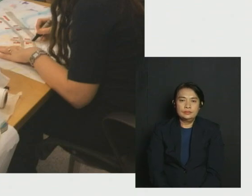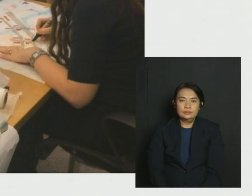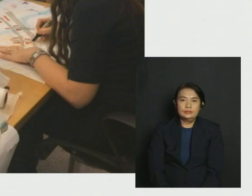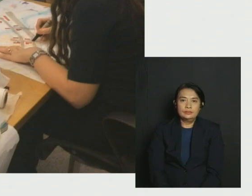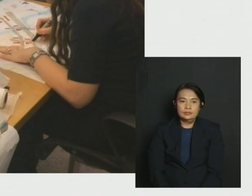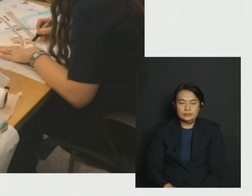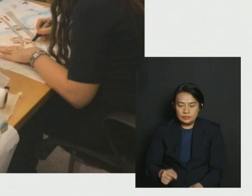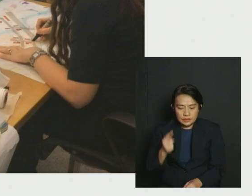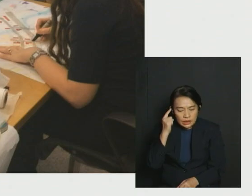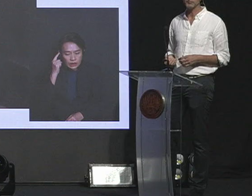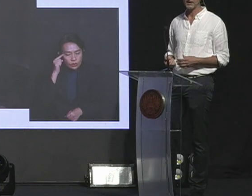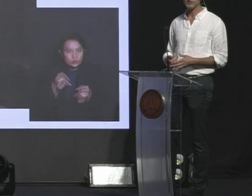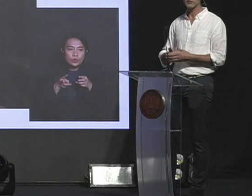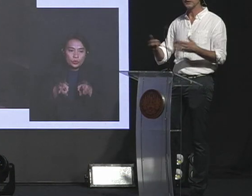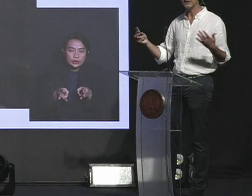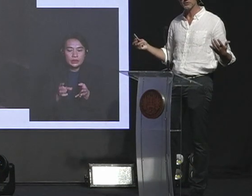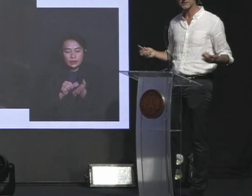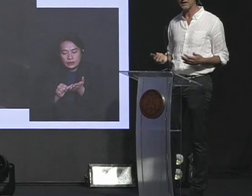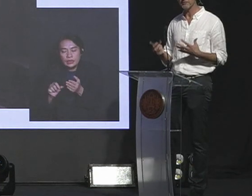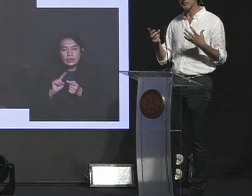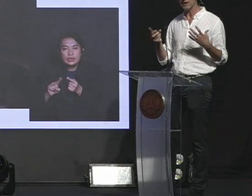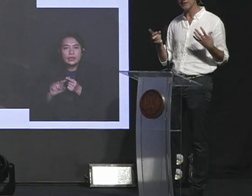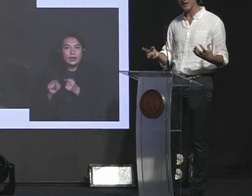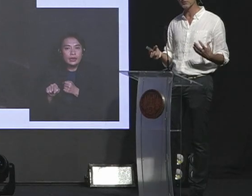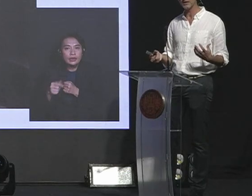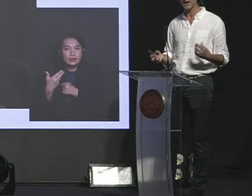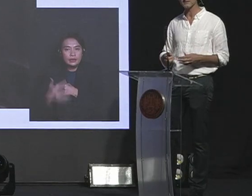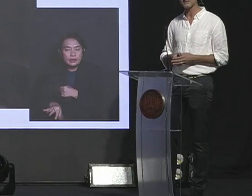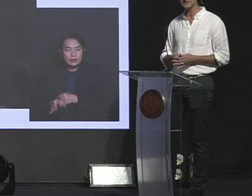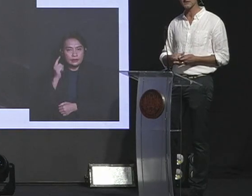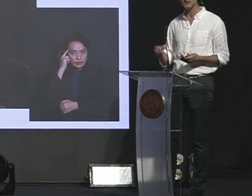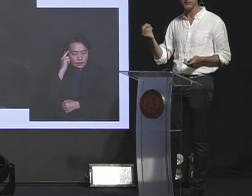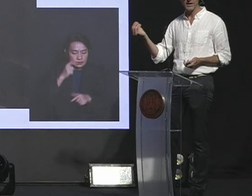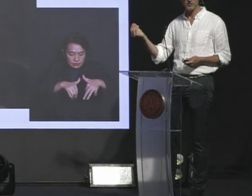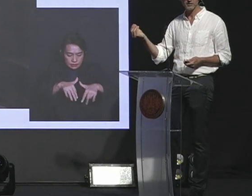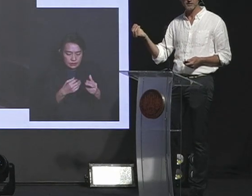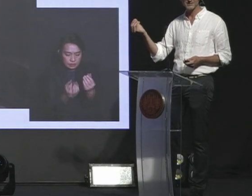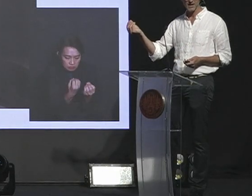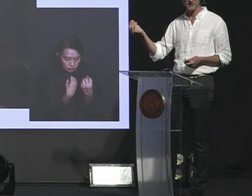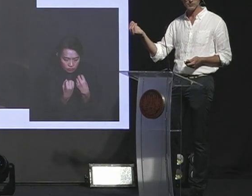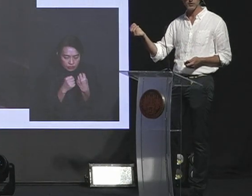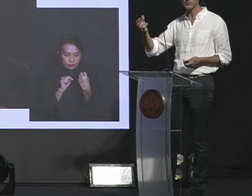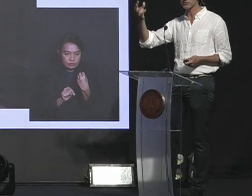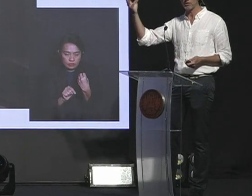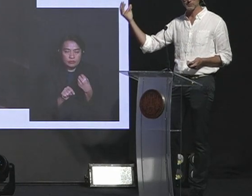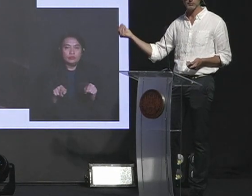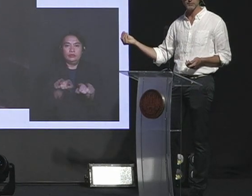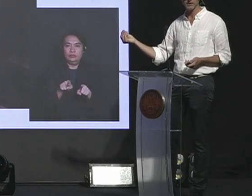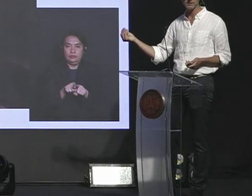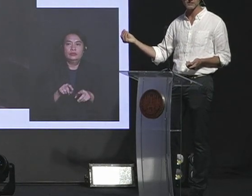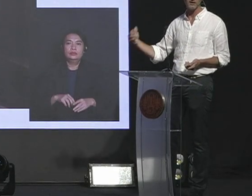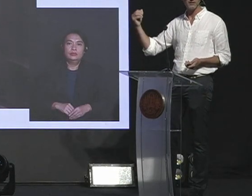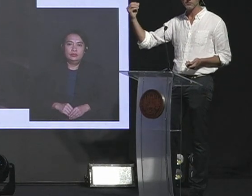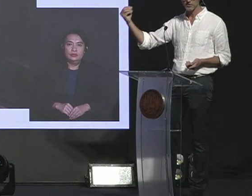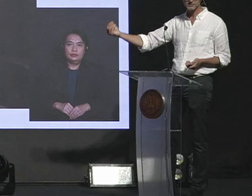the community. The planners, you know, in New York City, every neighborhood has a designated planner assigned who goes to all the public